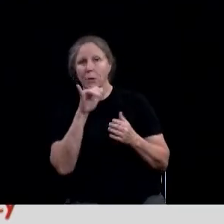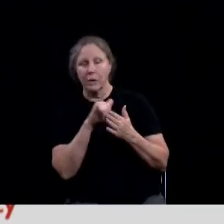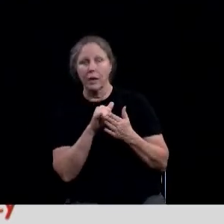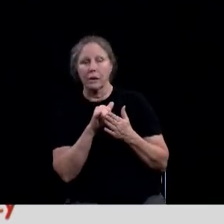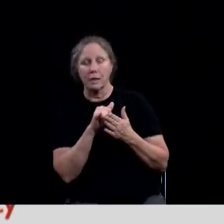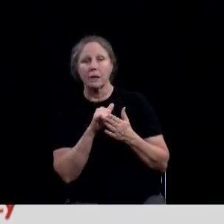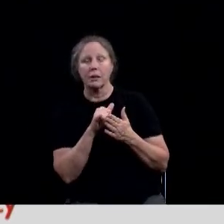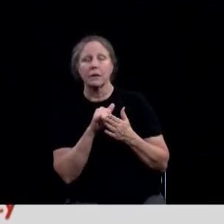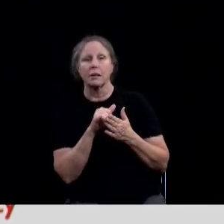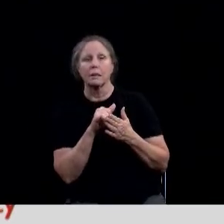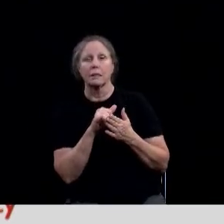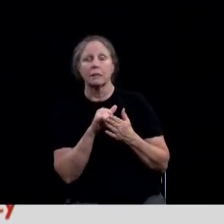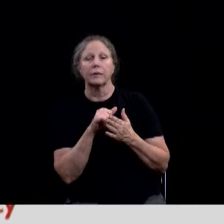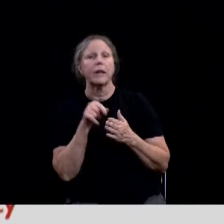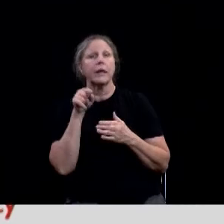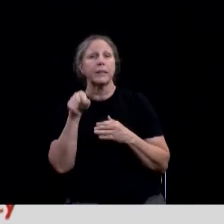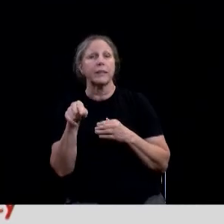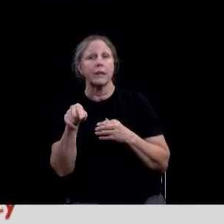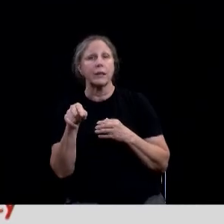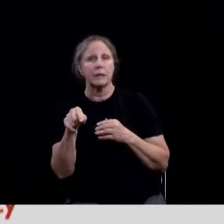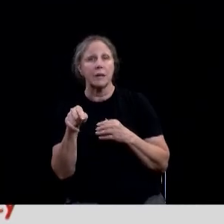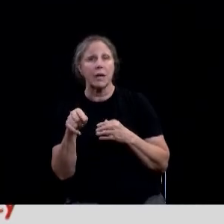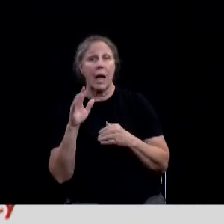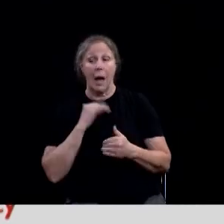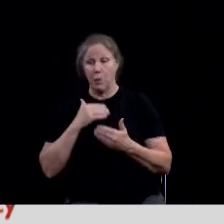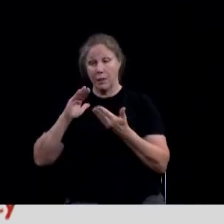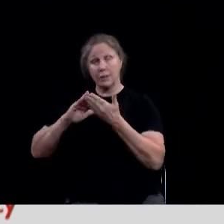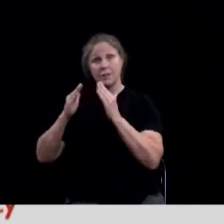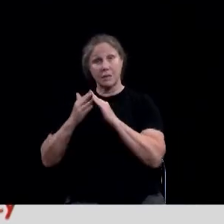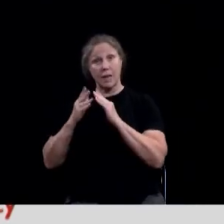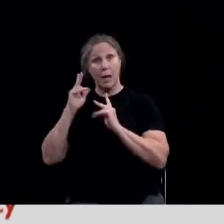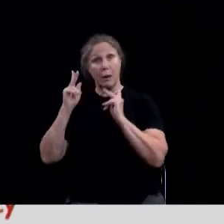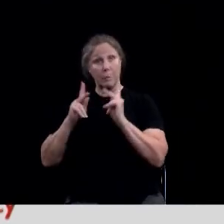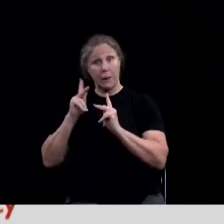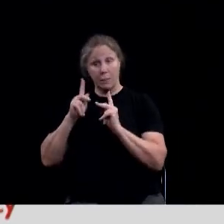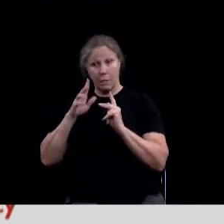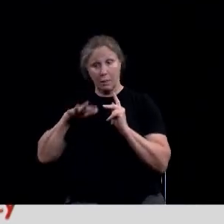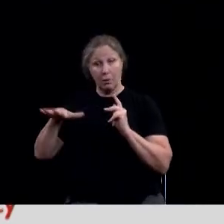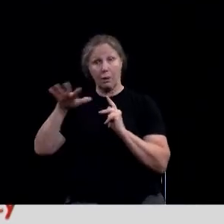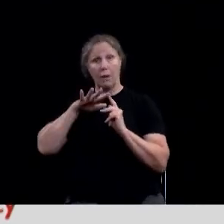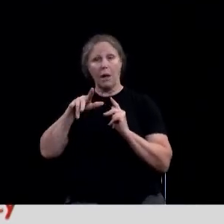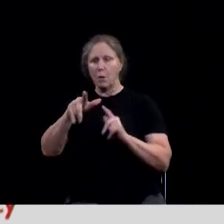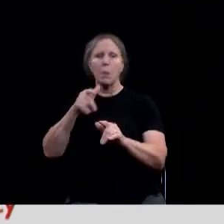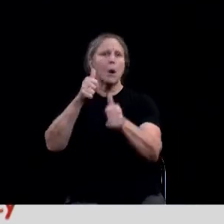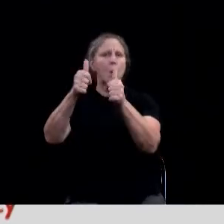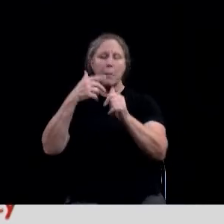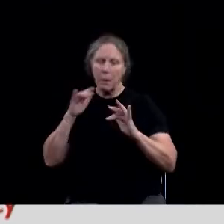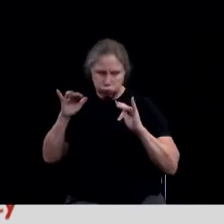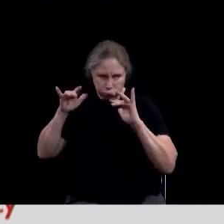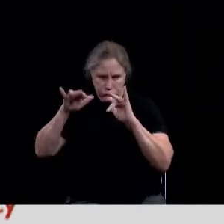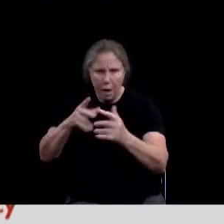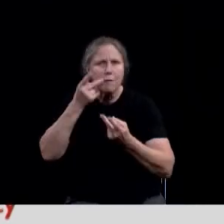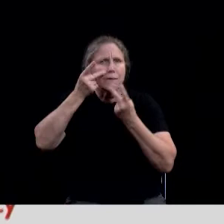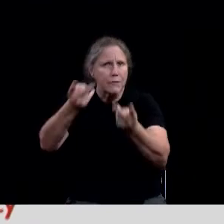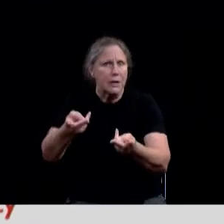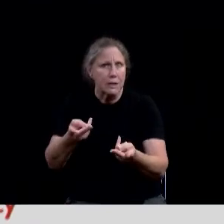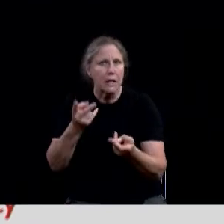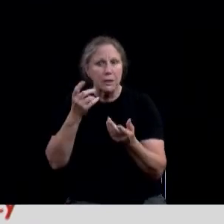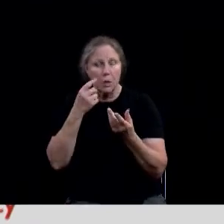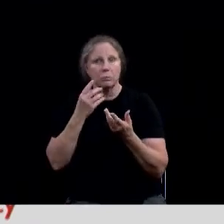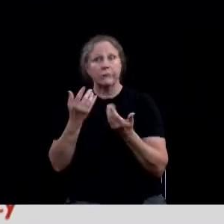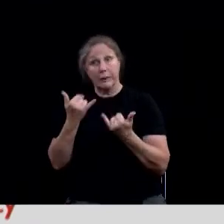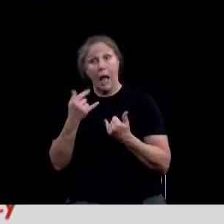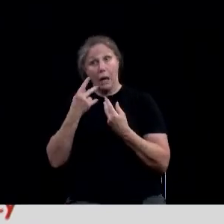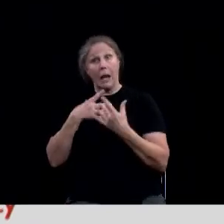our city that people will love to visit more so. And to really highlight all of the great things